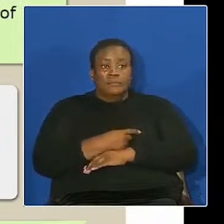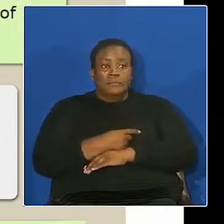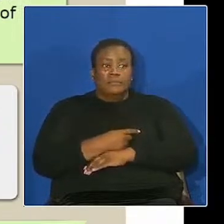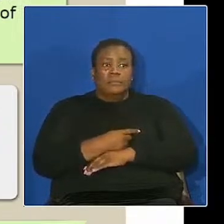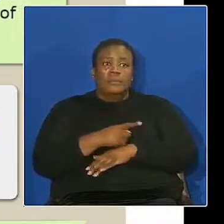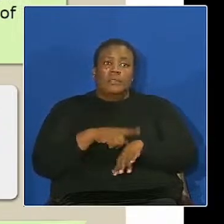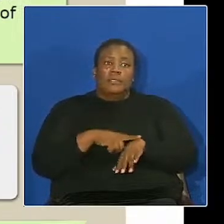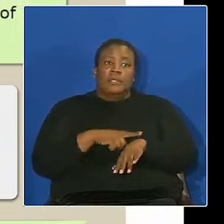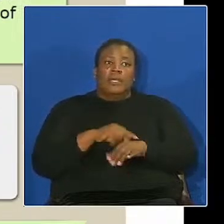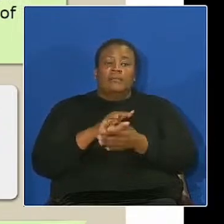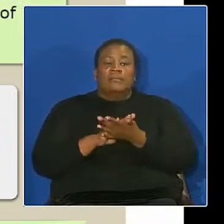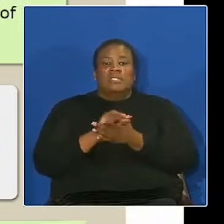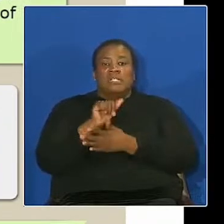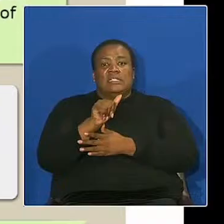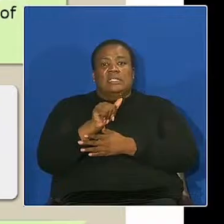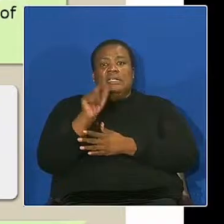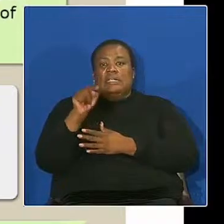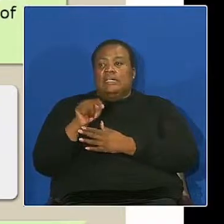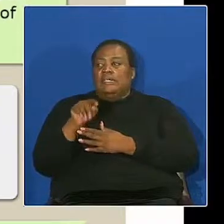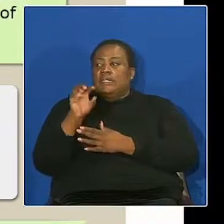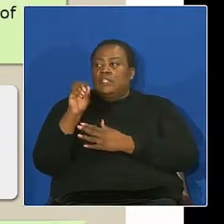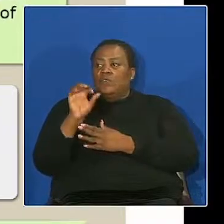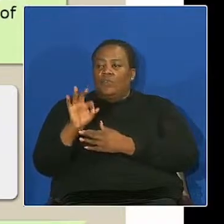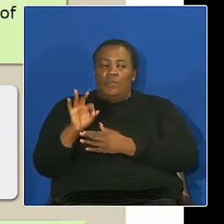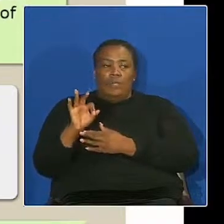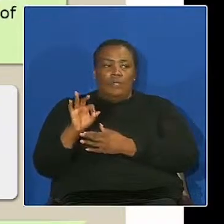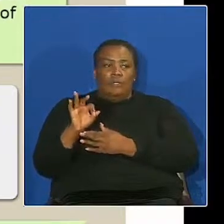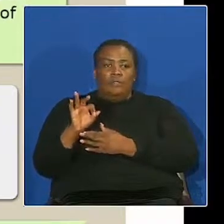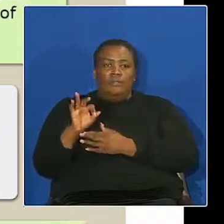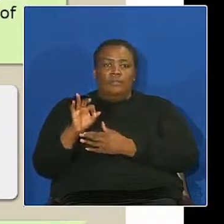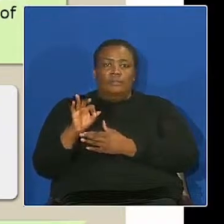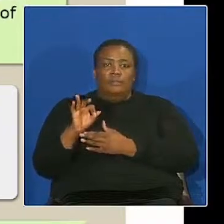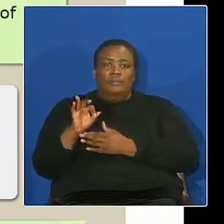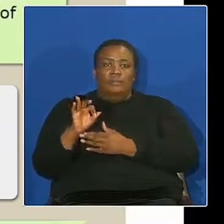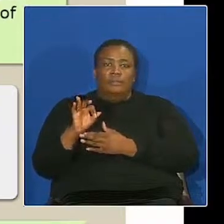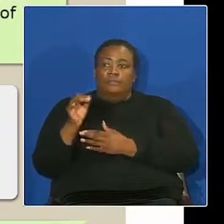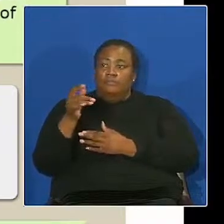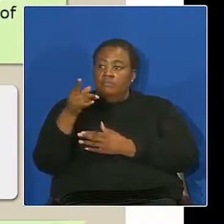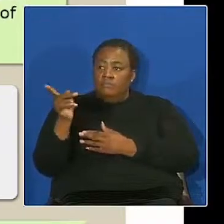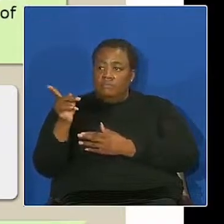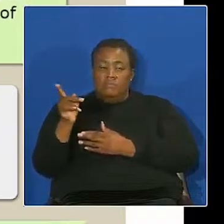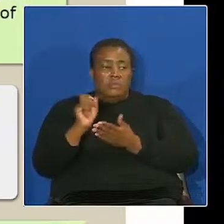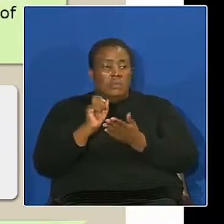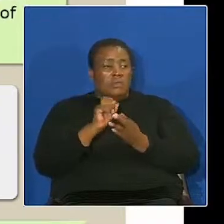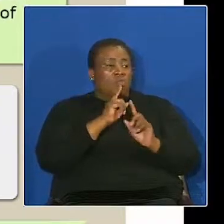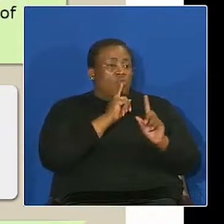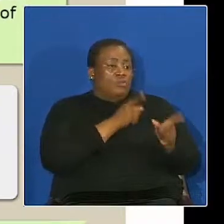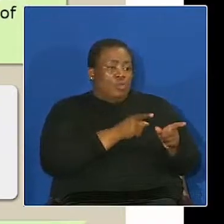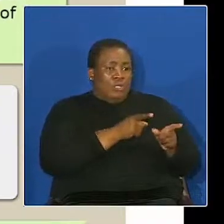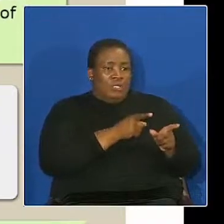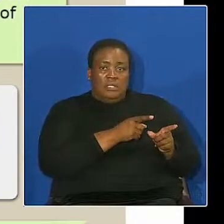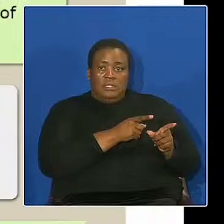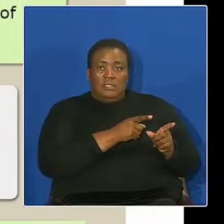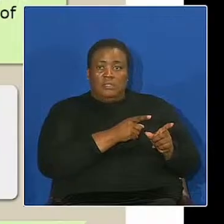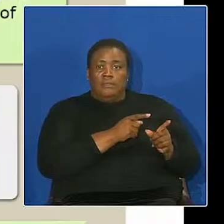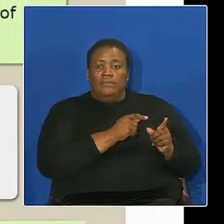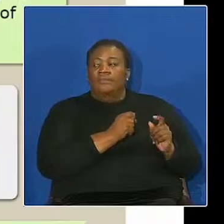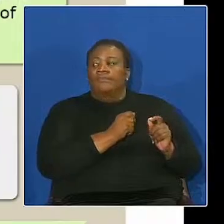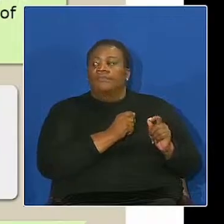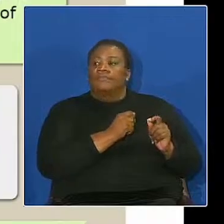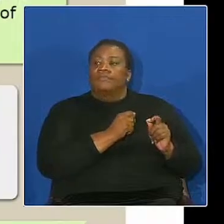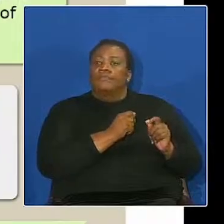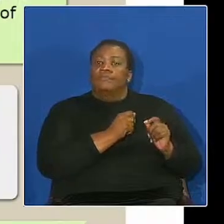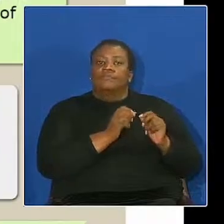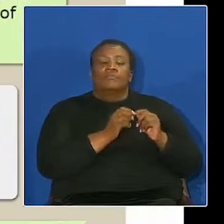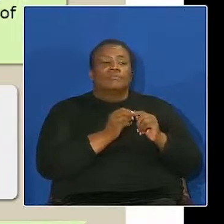around 16:03, Mr. Matlala is responding